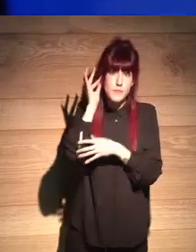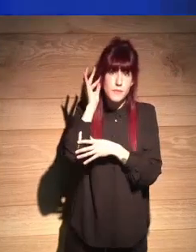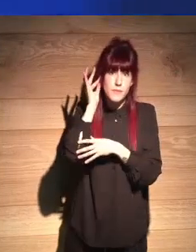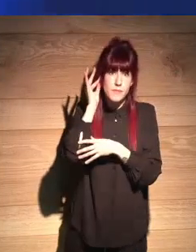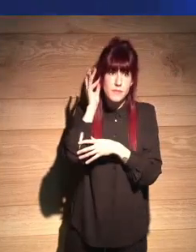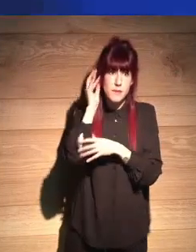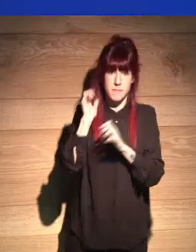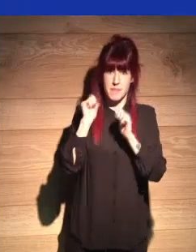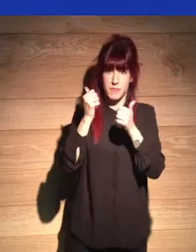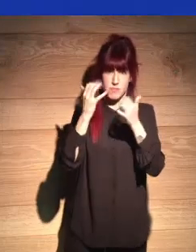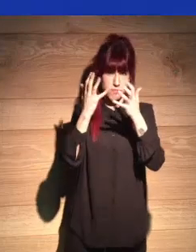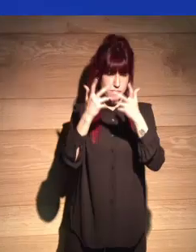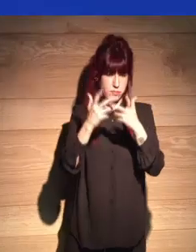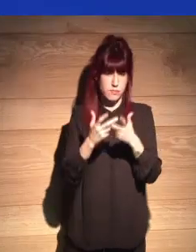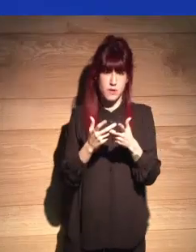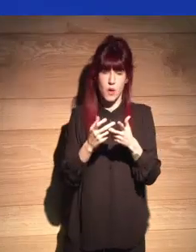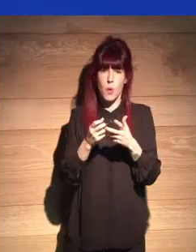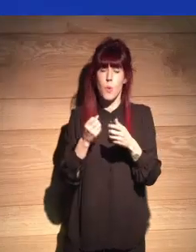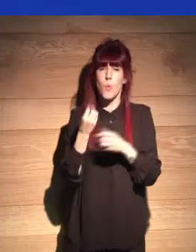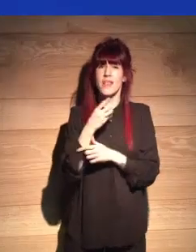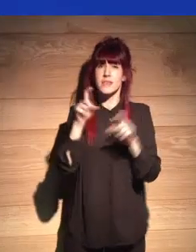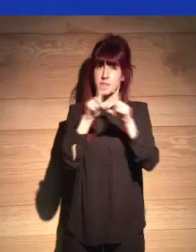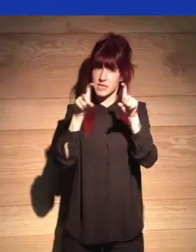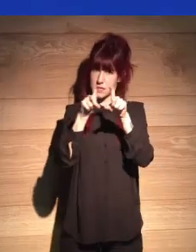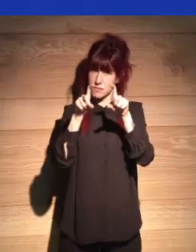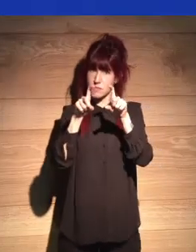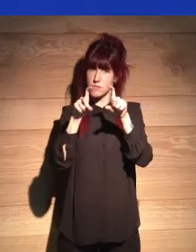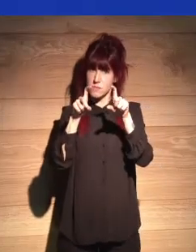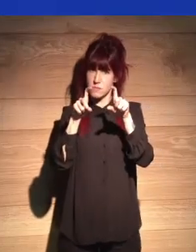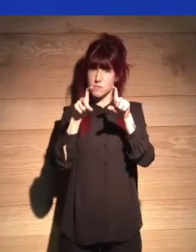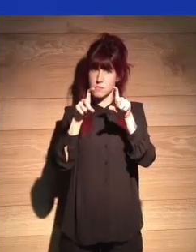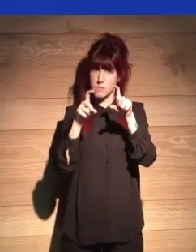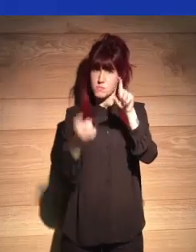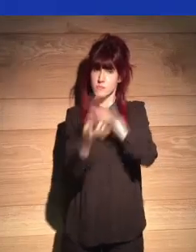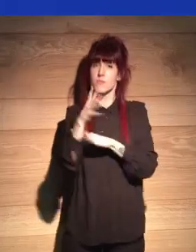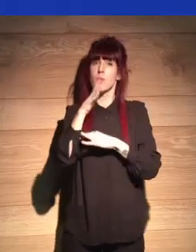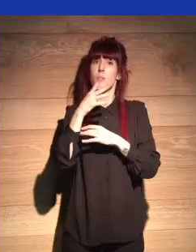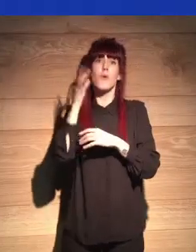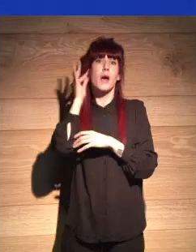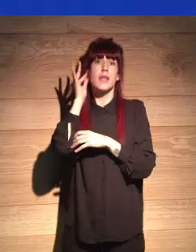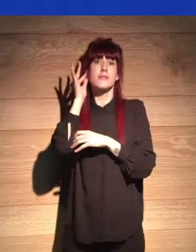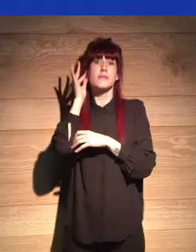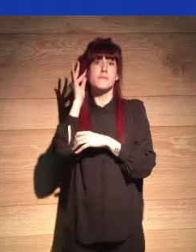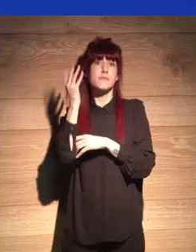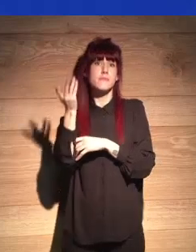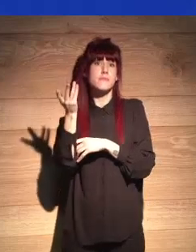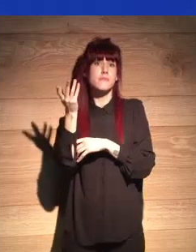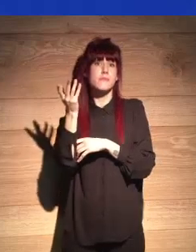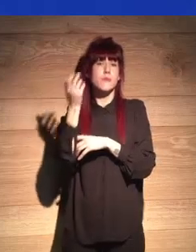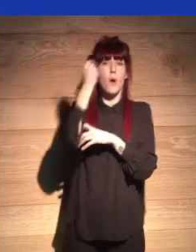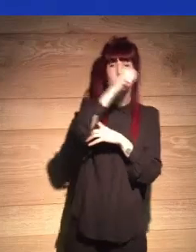the women, we started counting how many companies were created by women, how